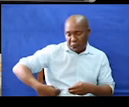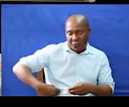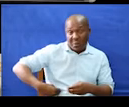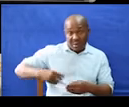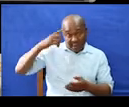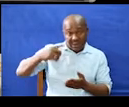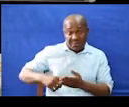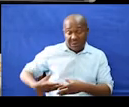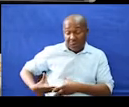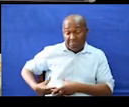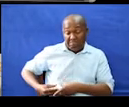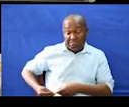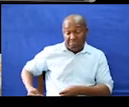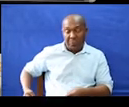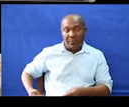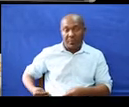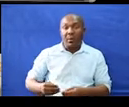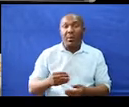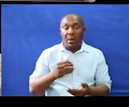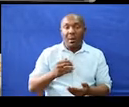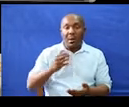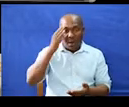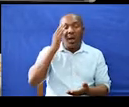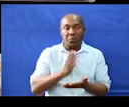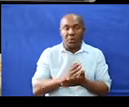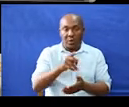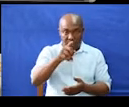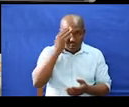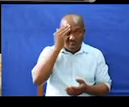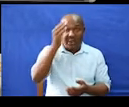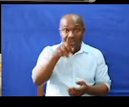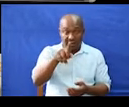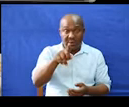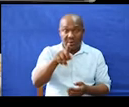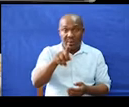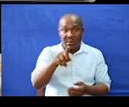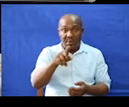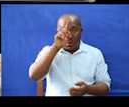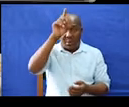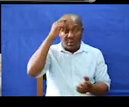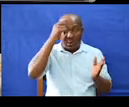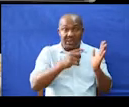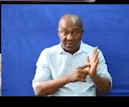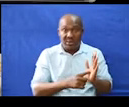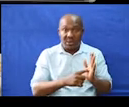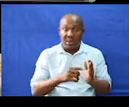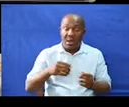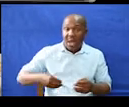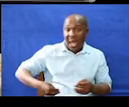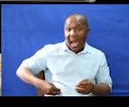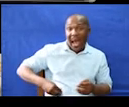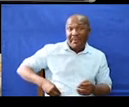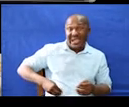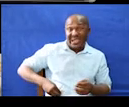I'm sure you know what is the appendix. Is it true that we living organisms in the group of human